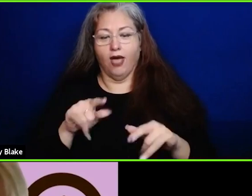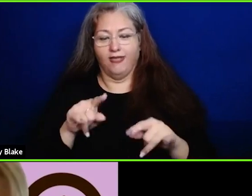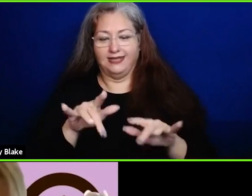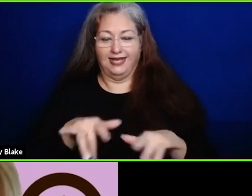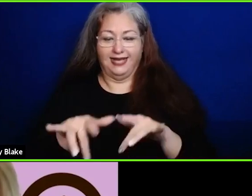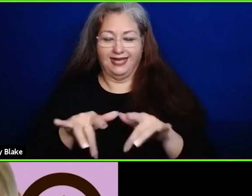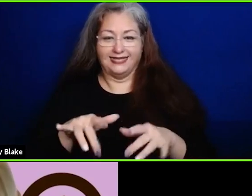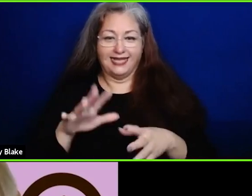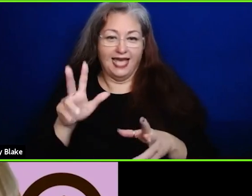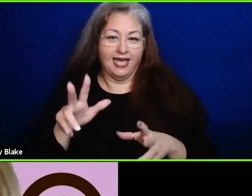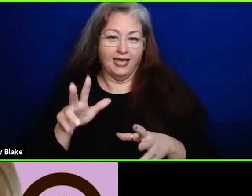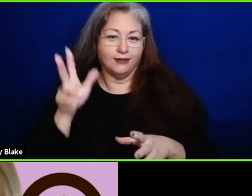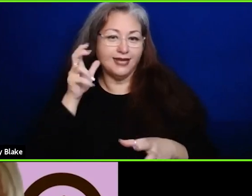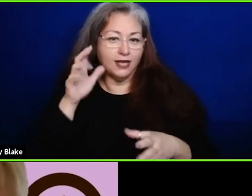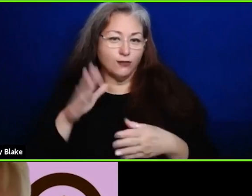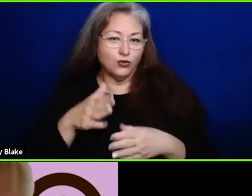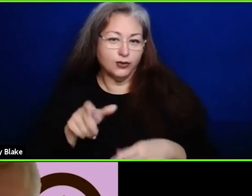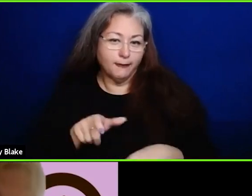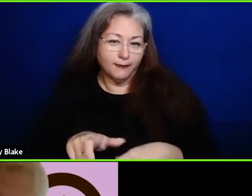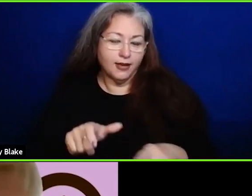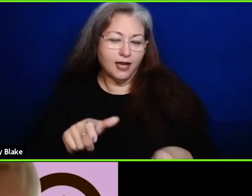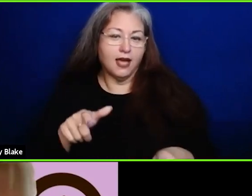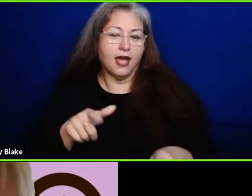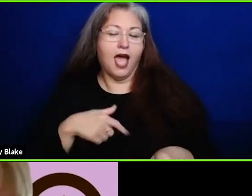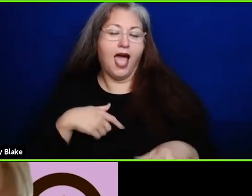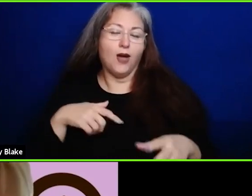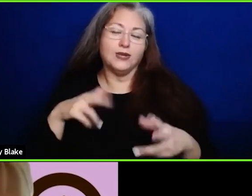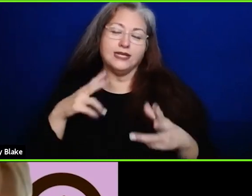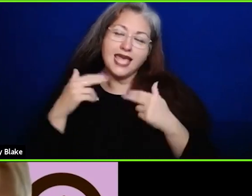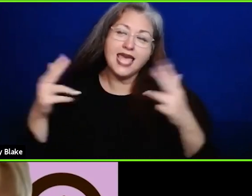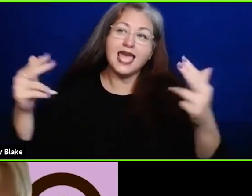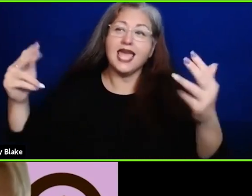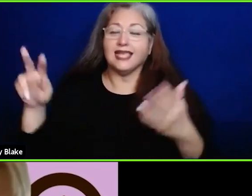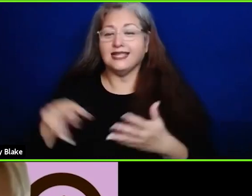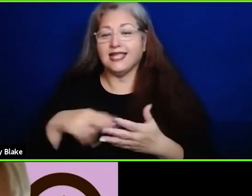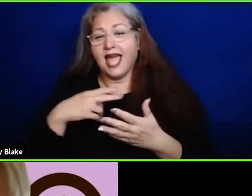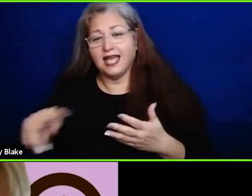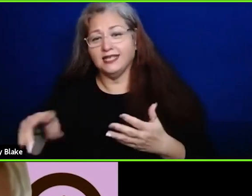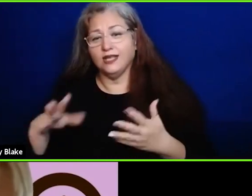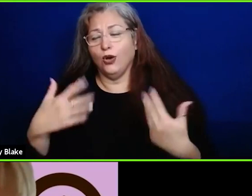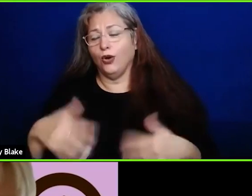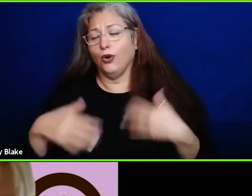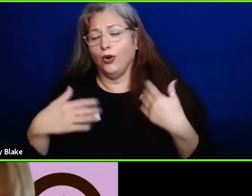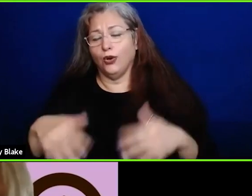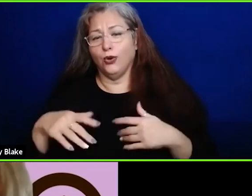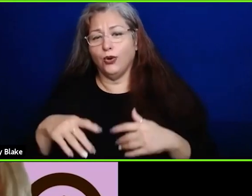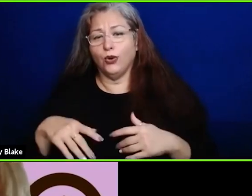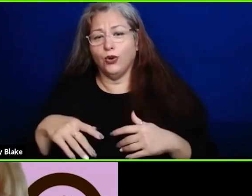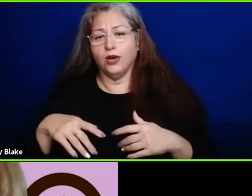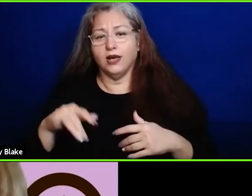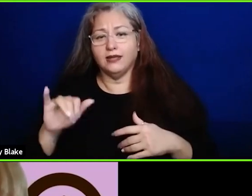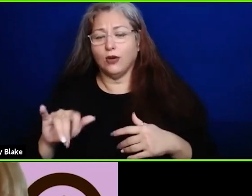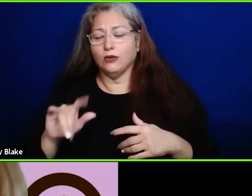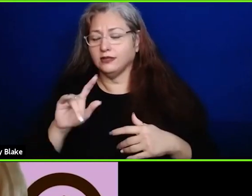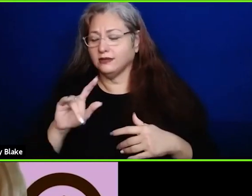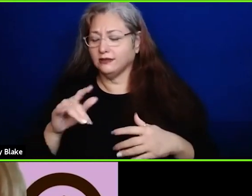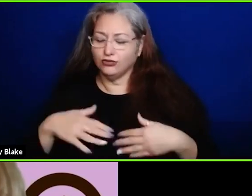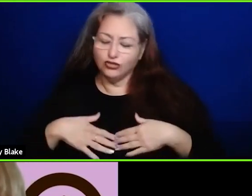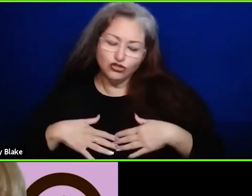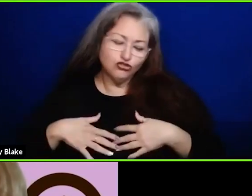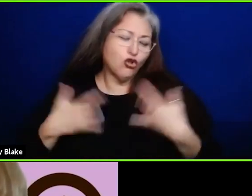this cassette and sing with her and dance. And it was really a fantastic joy